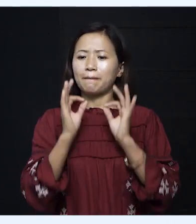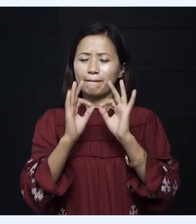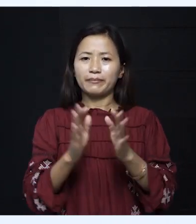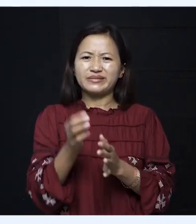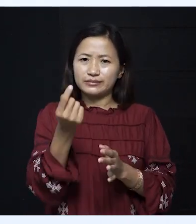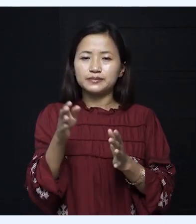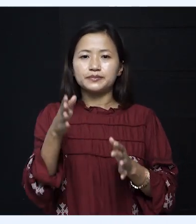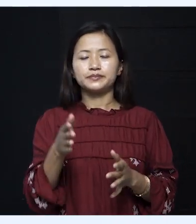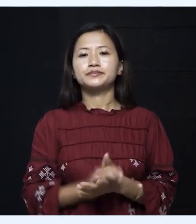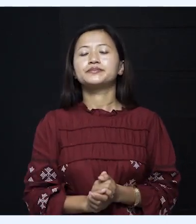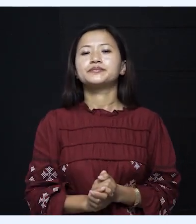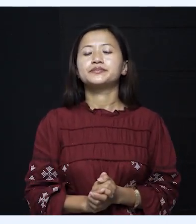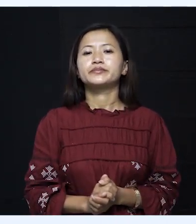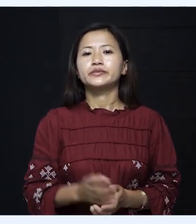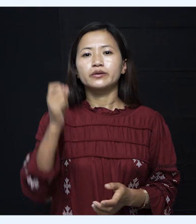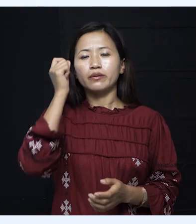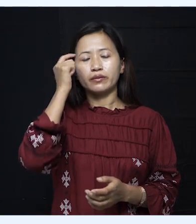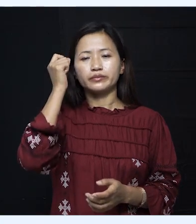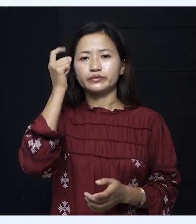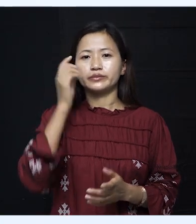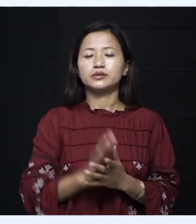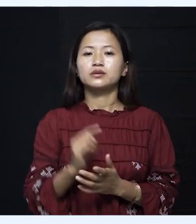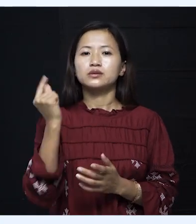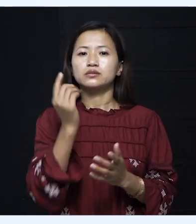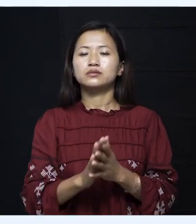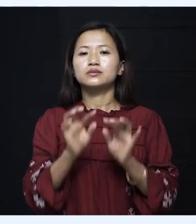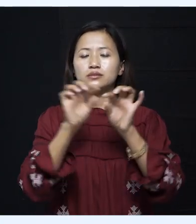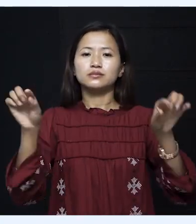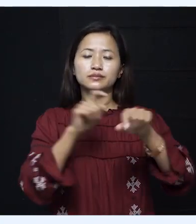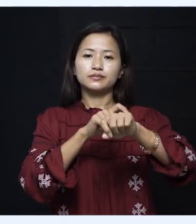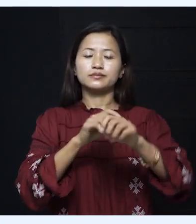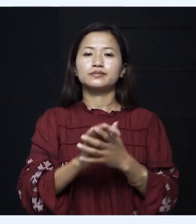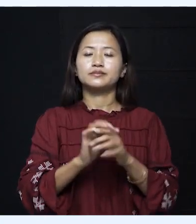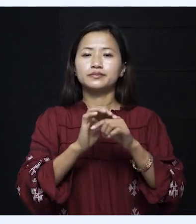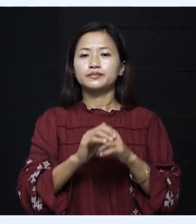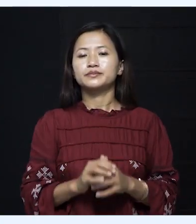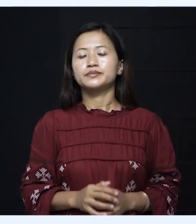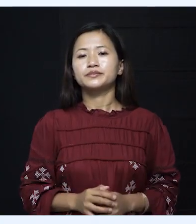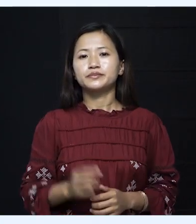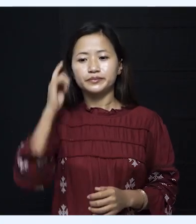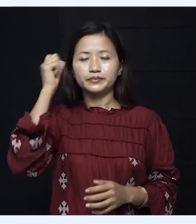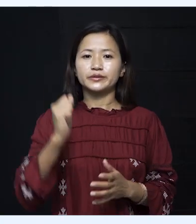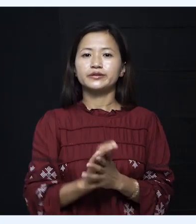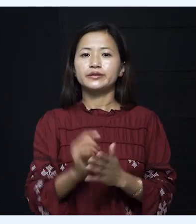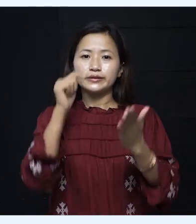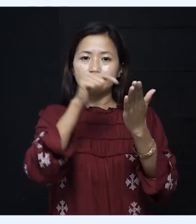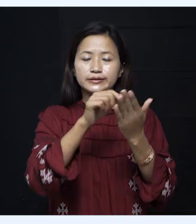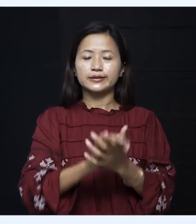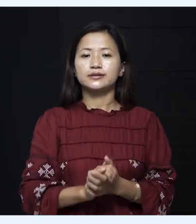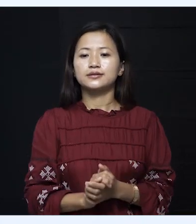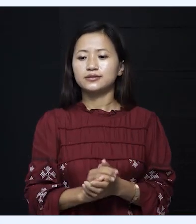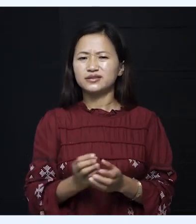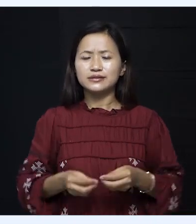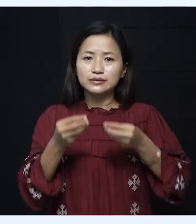future or in the present. I hope that makes you understand we're using this timeline. So here again, remember this indicator suggests